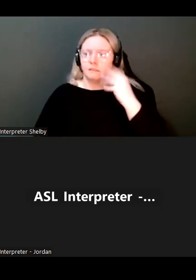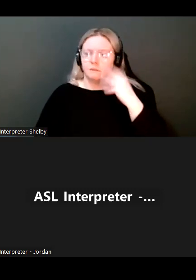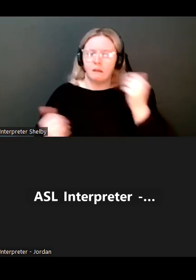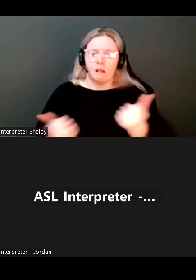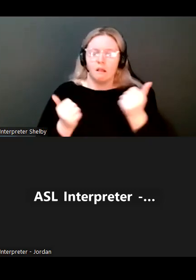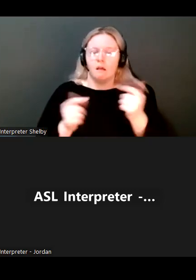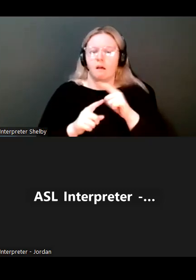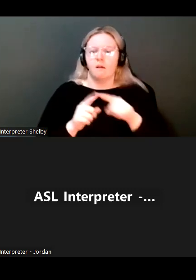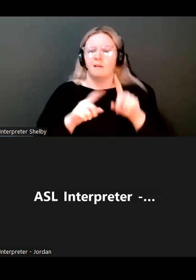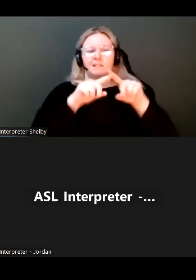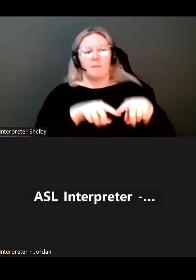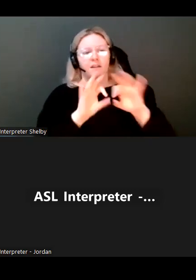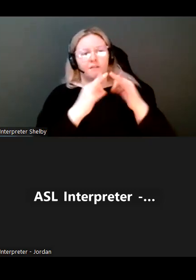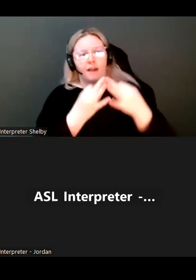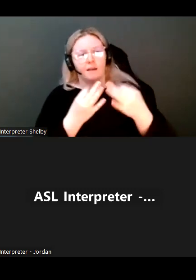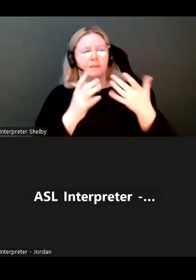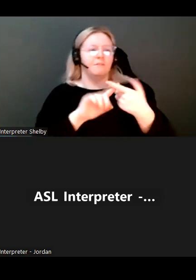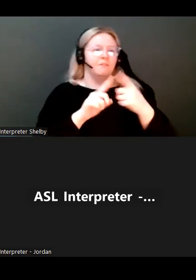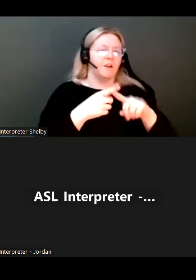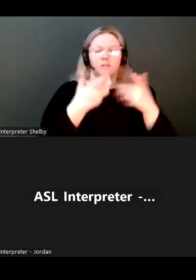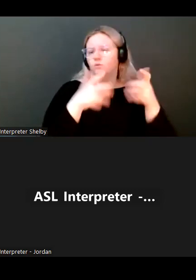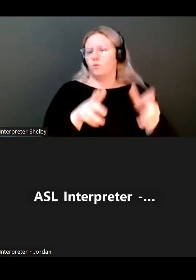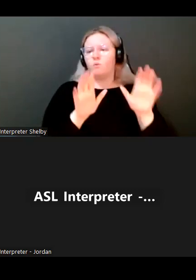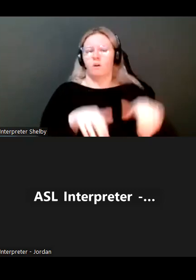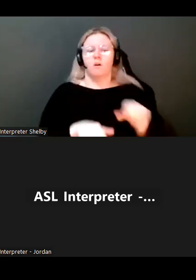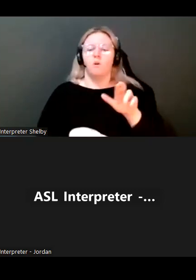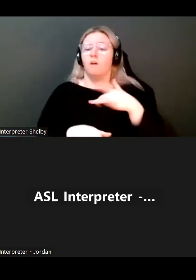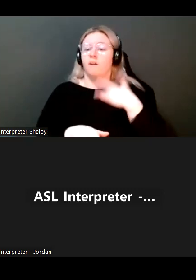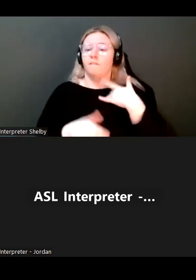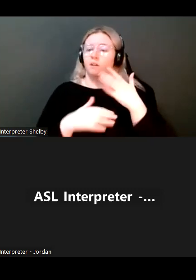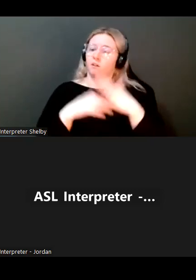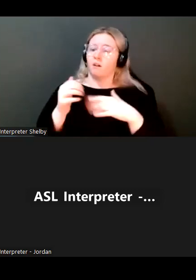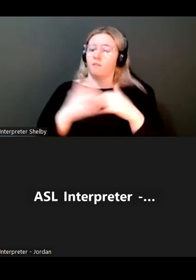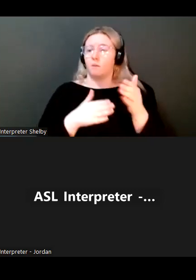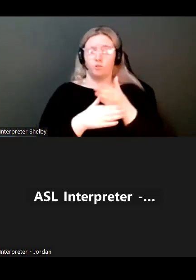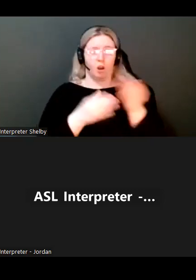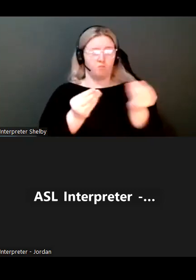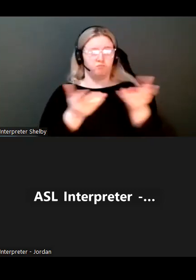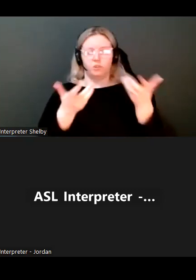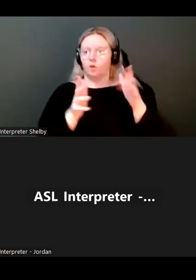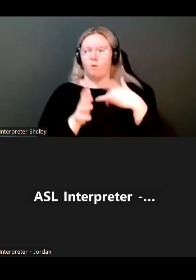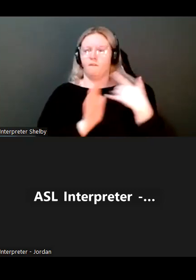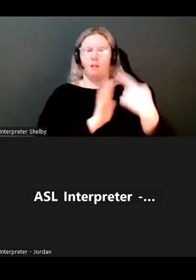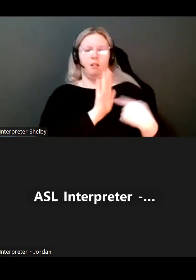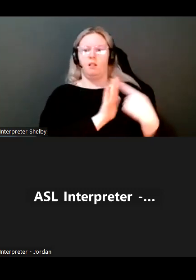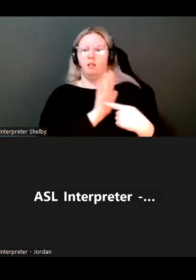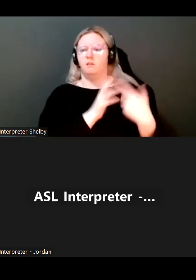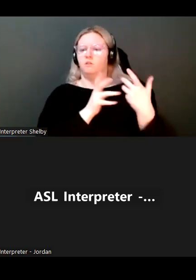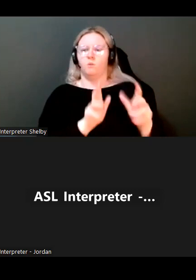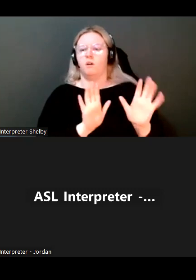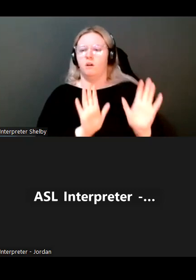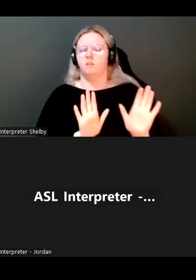or friends. I don't feel comfortable sharing all of that with them. They might judge me. So these type of